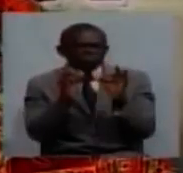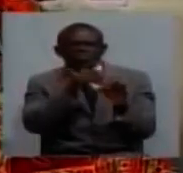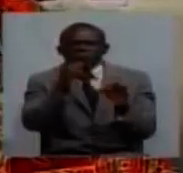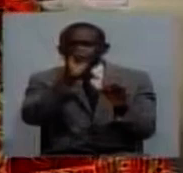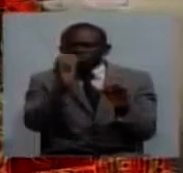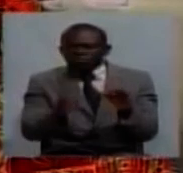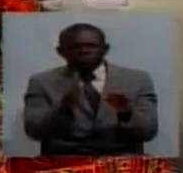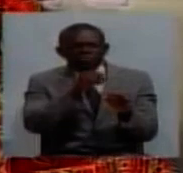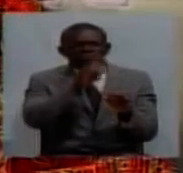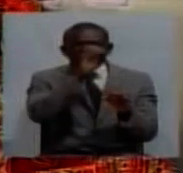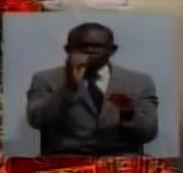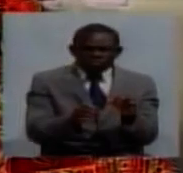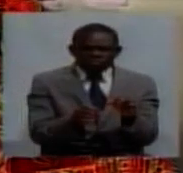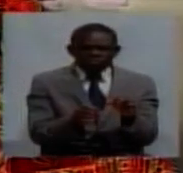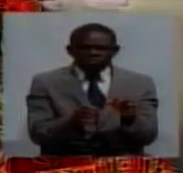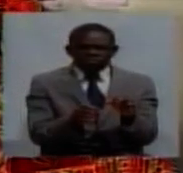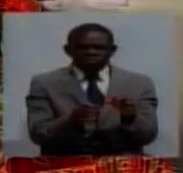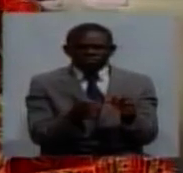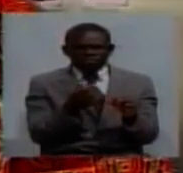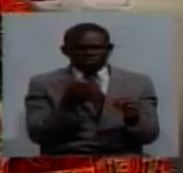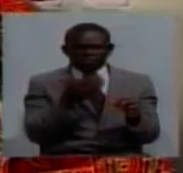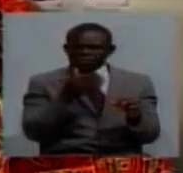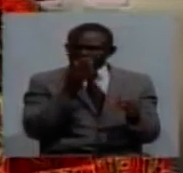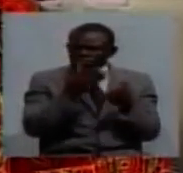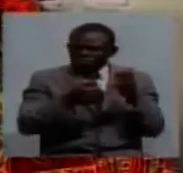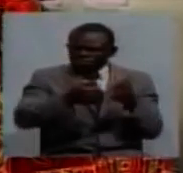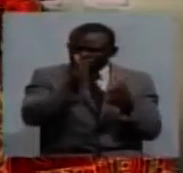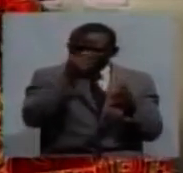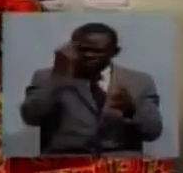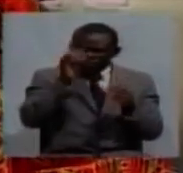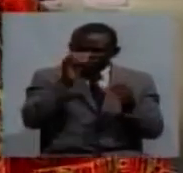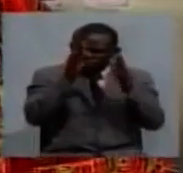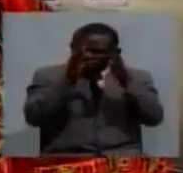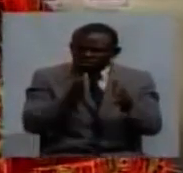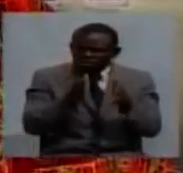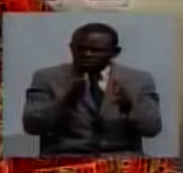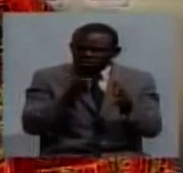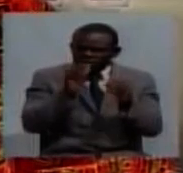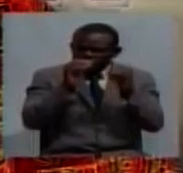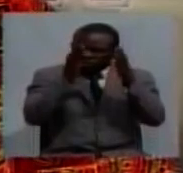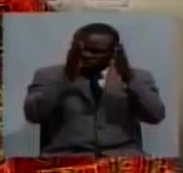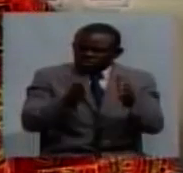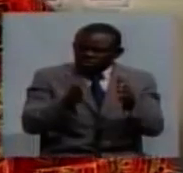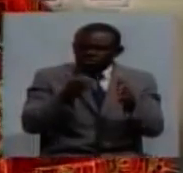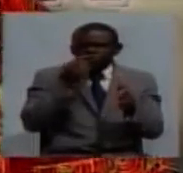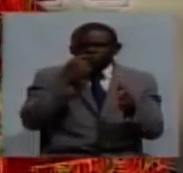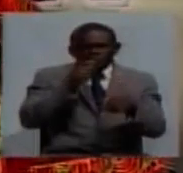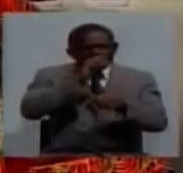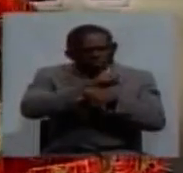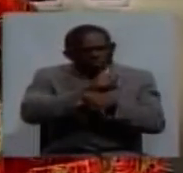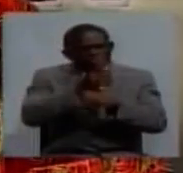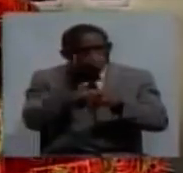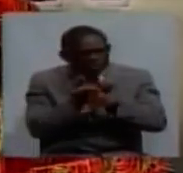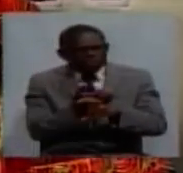teach underprivileged children? Have I been part of that? If not, how do you expect me to serve a country? So we should